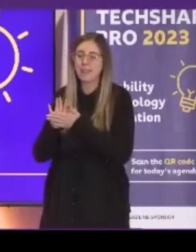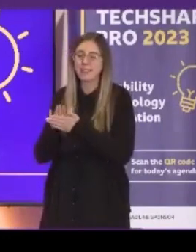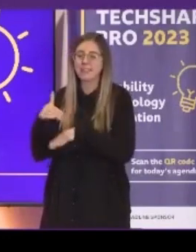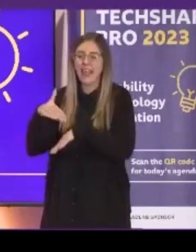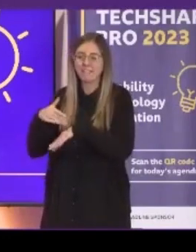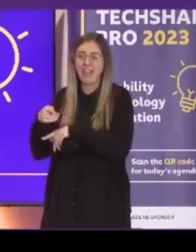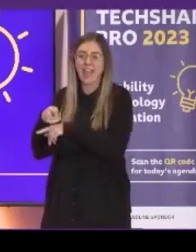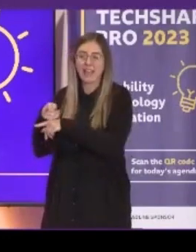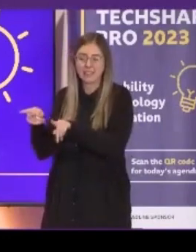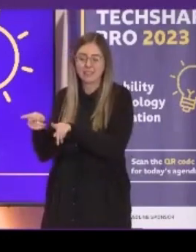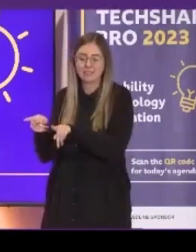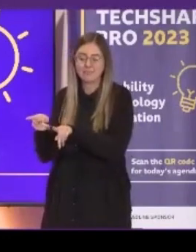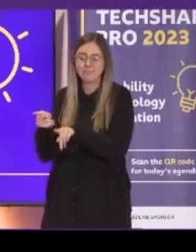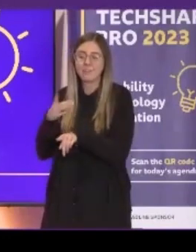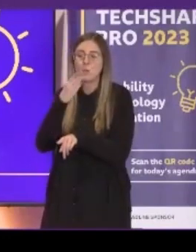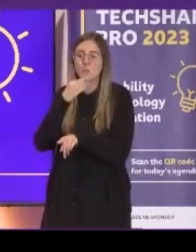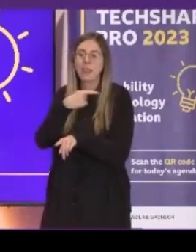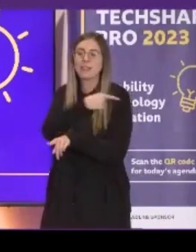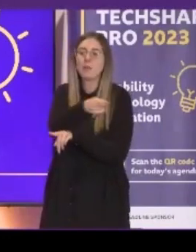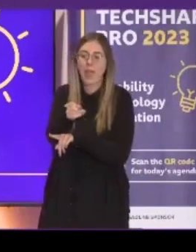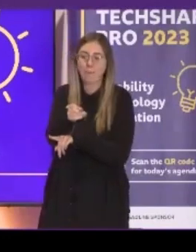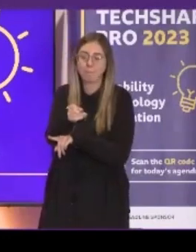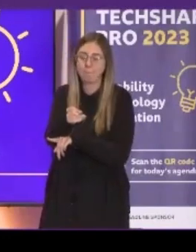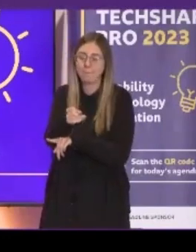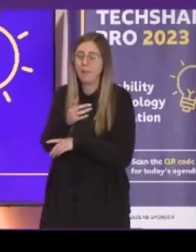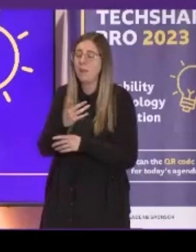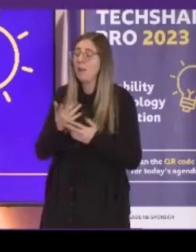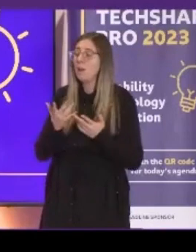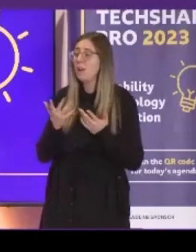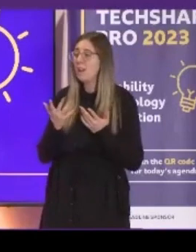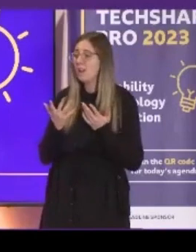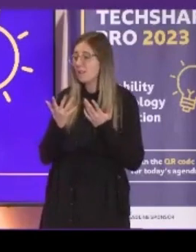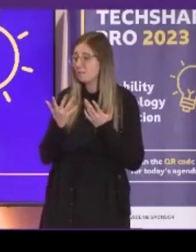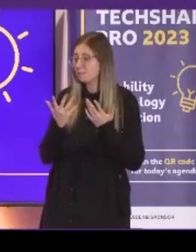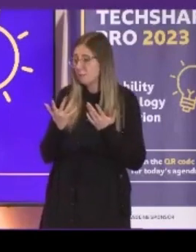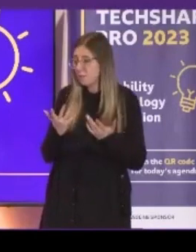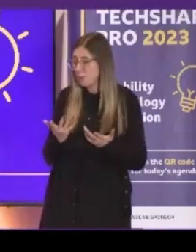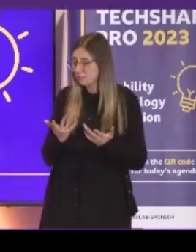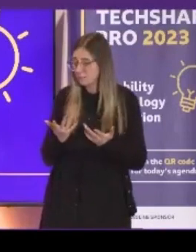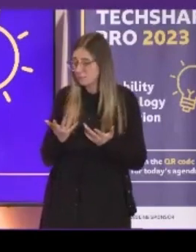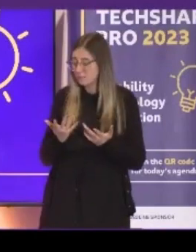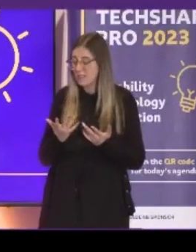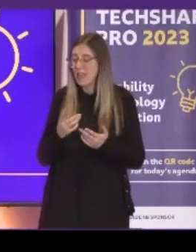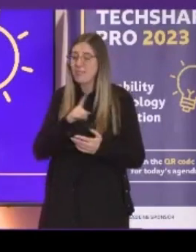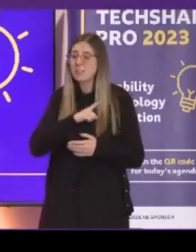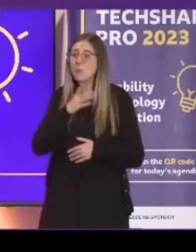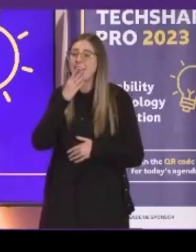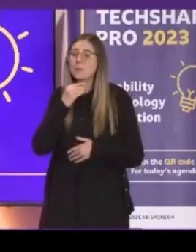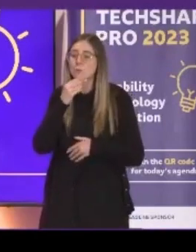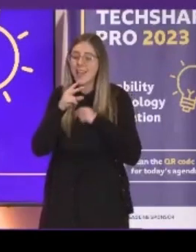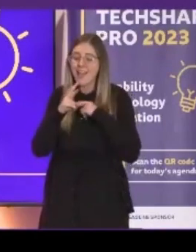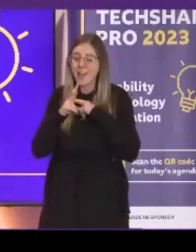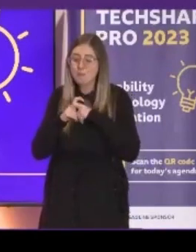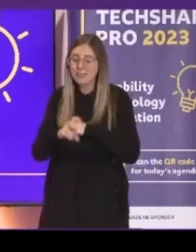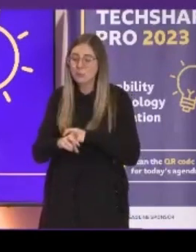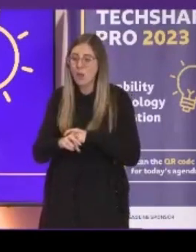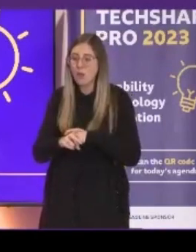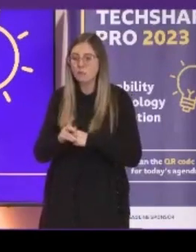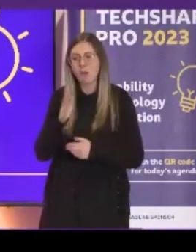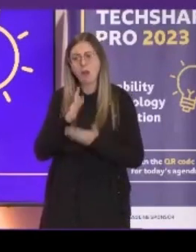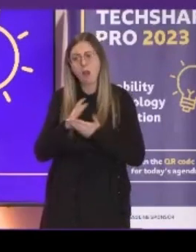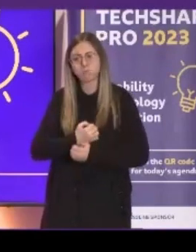impact usability, but actually that's where user research can be extremely